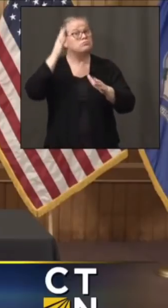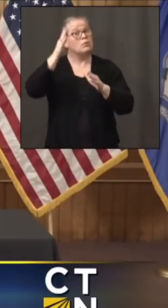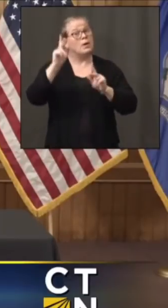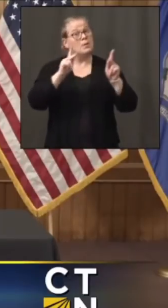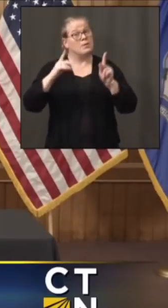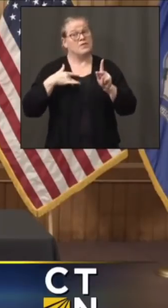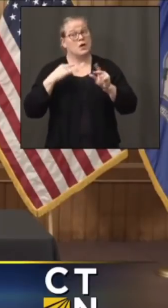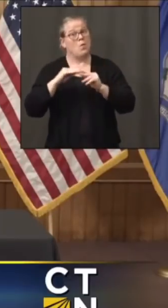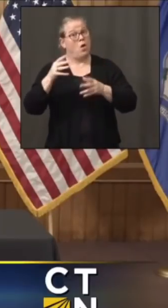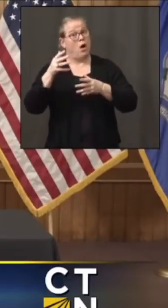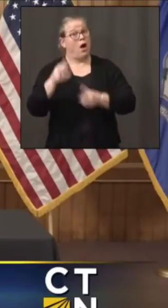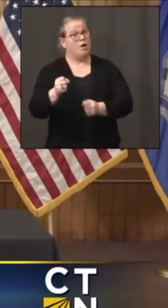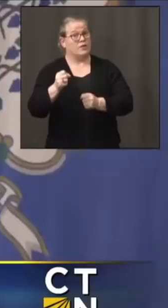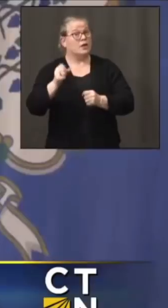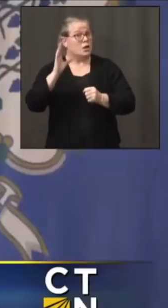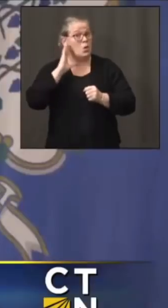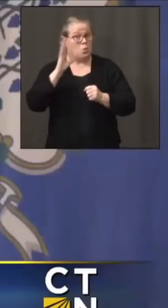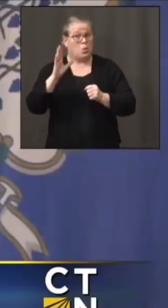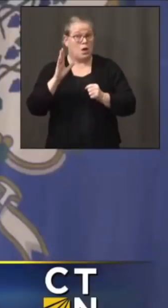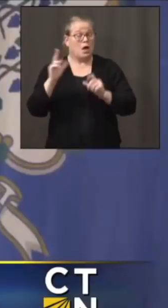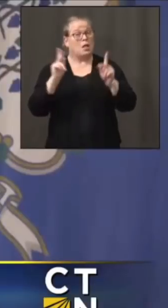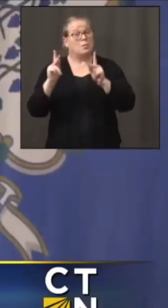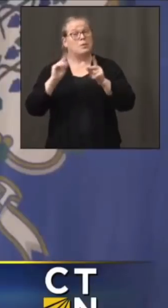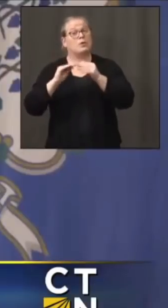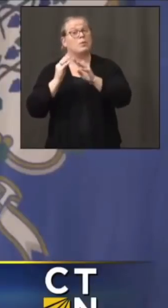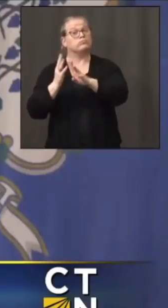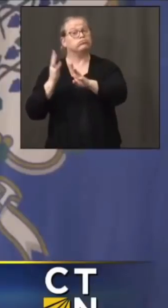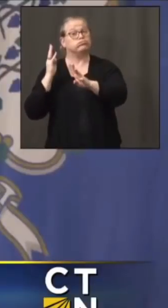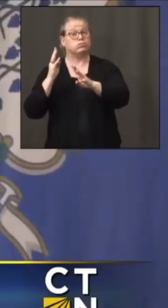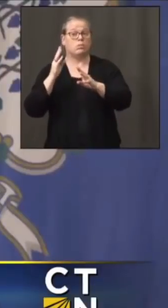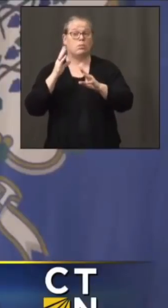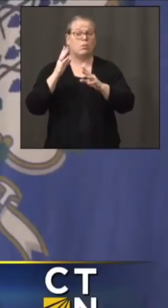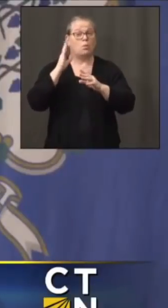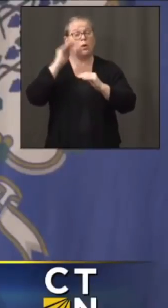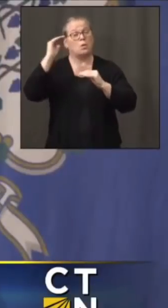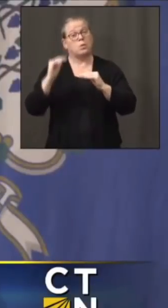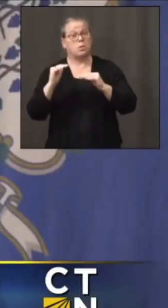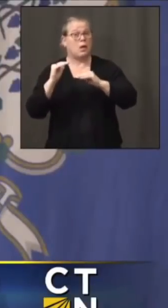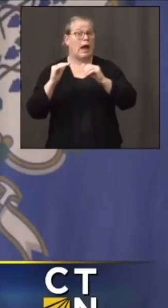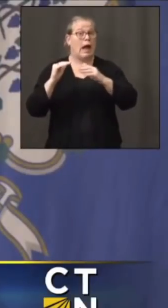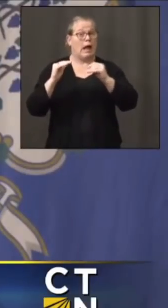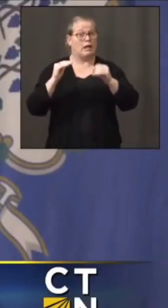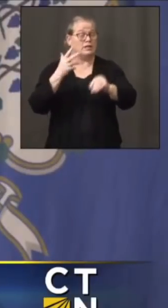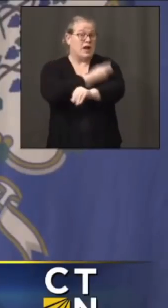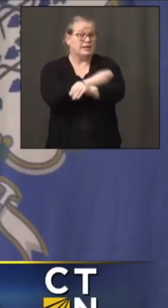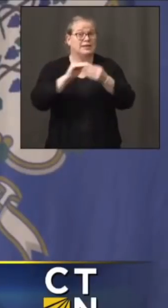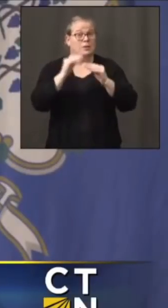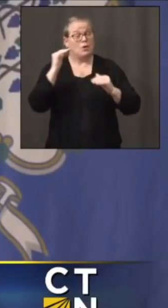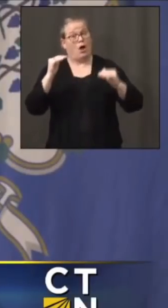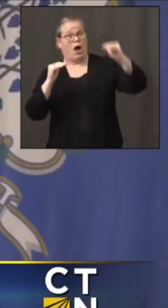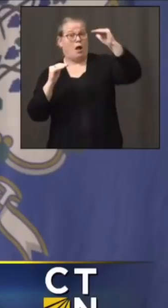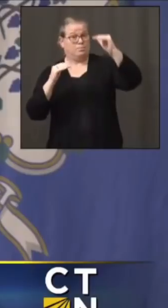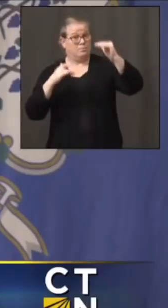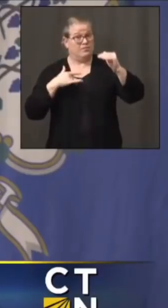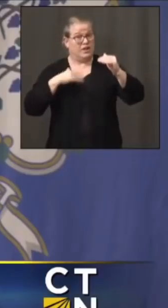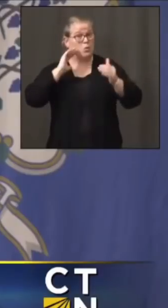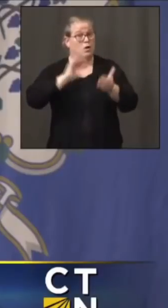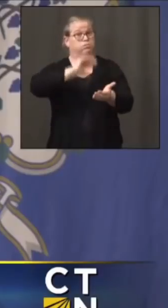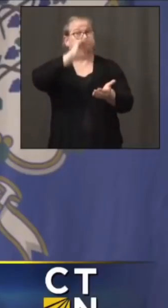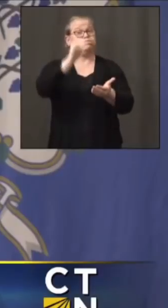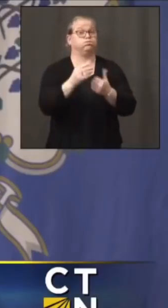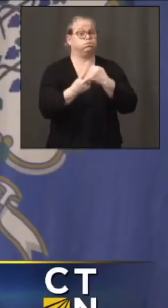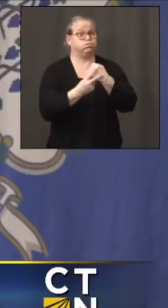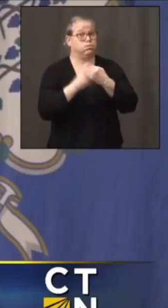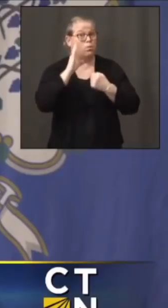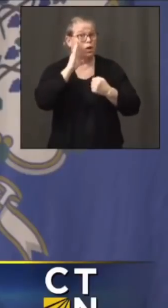Yeah, as people have more Dr. Grants and friends who have taken the vaccine see that they do it with confidence,